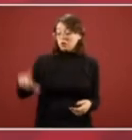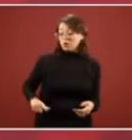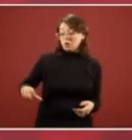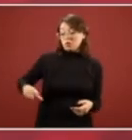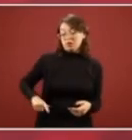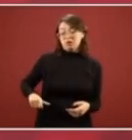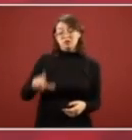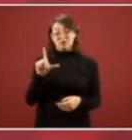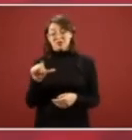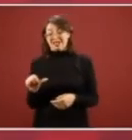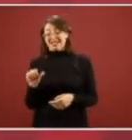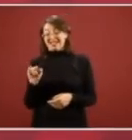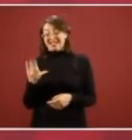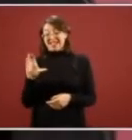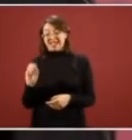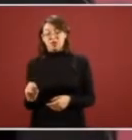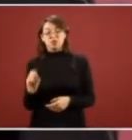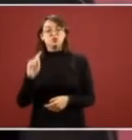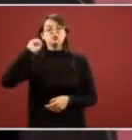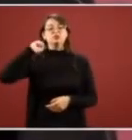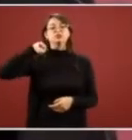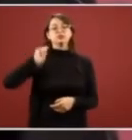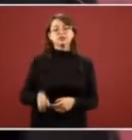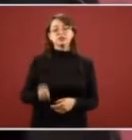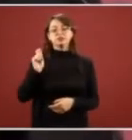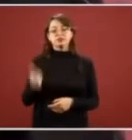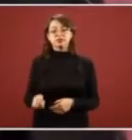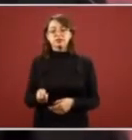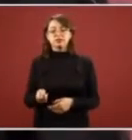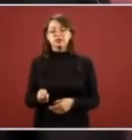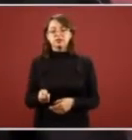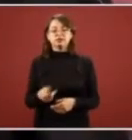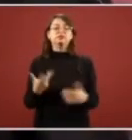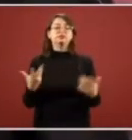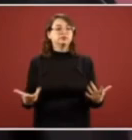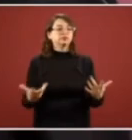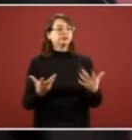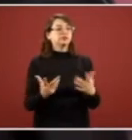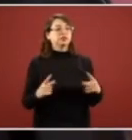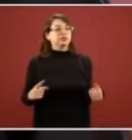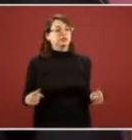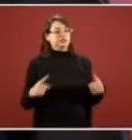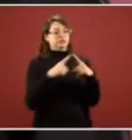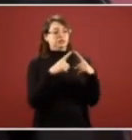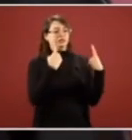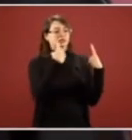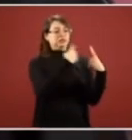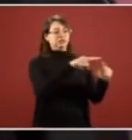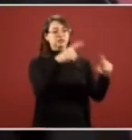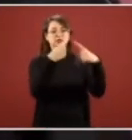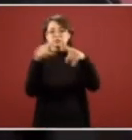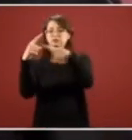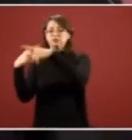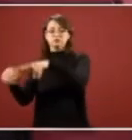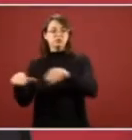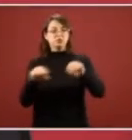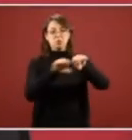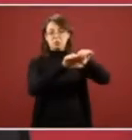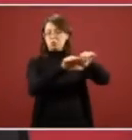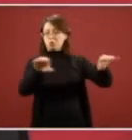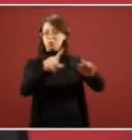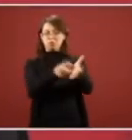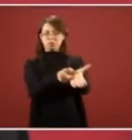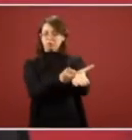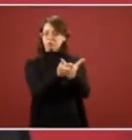means que todas las iglesias tienen that all churches los mismos have derechos, the